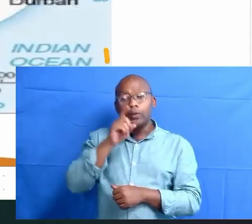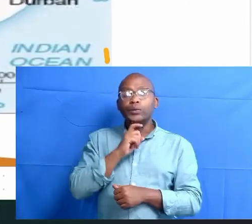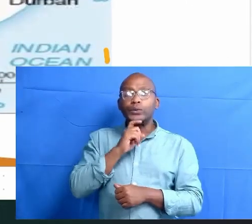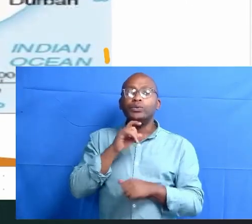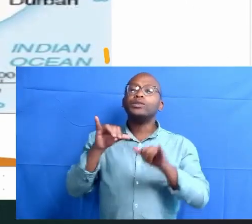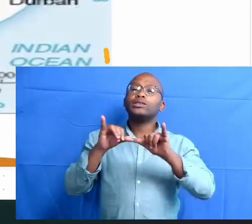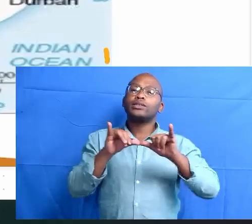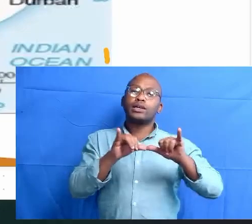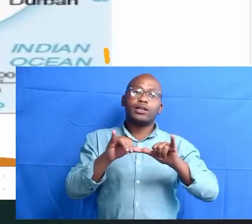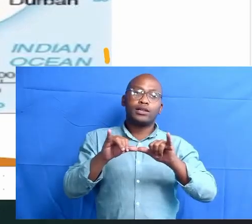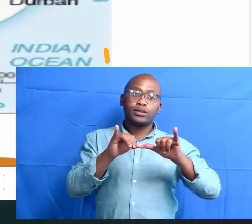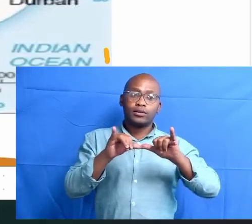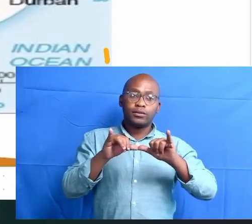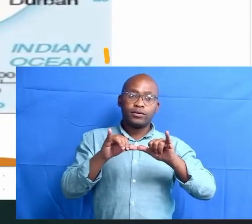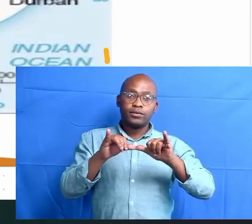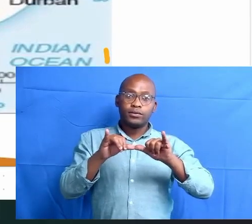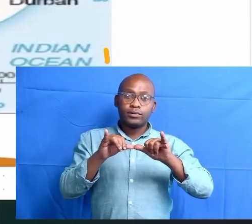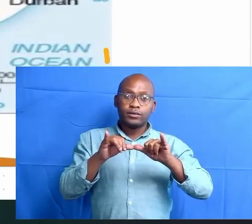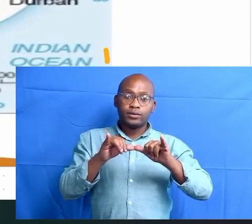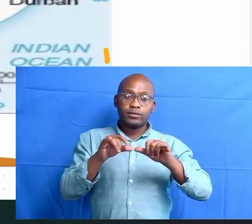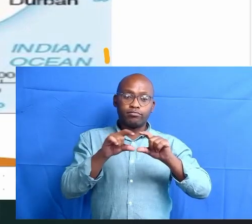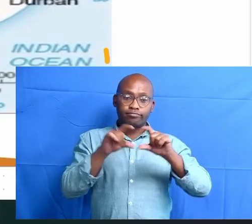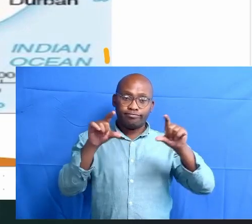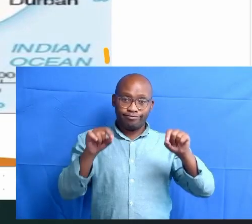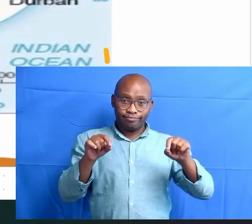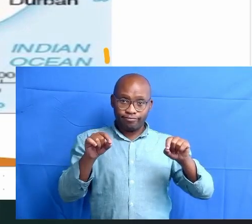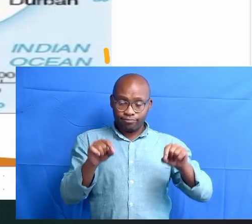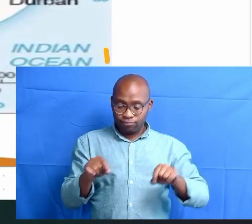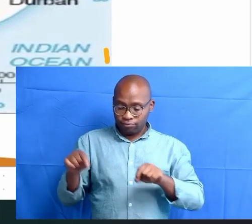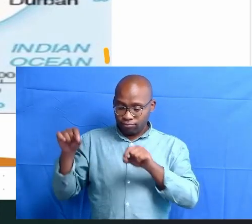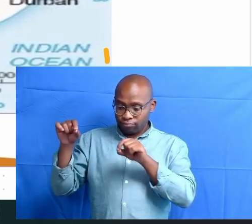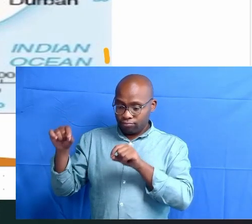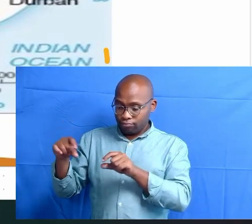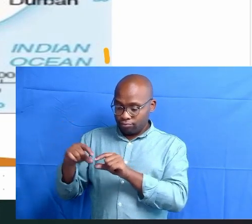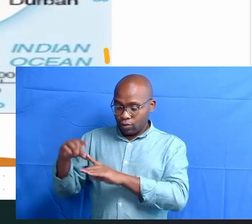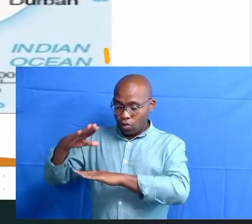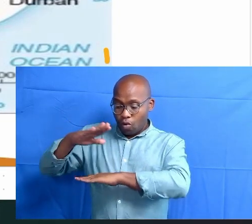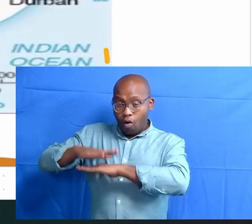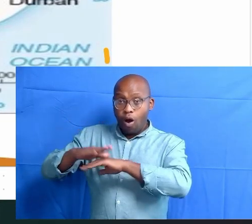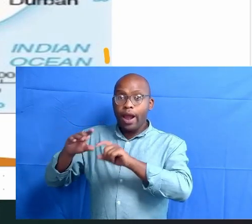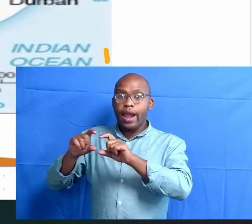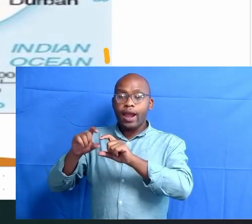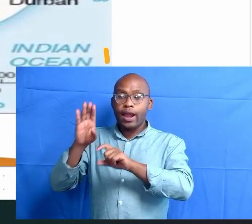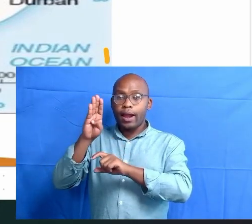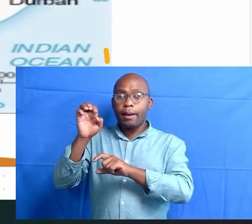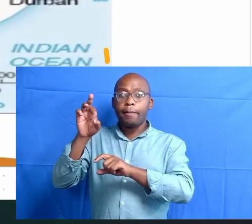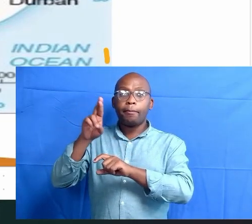you are going to say, to go like this. There is